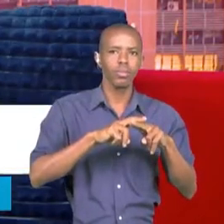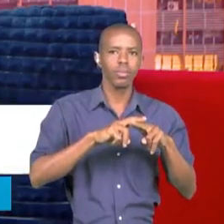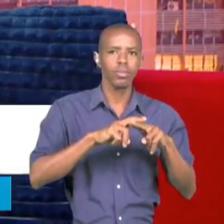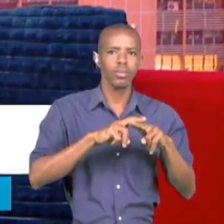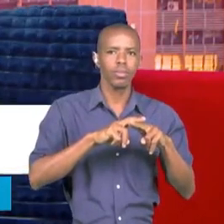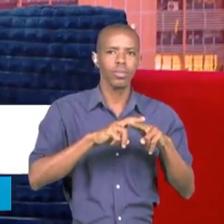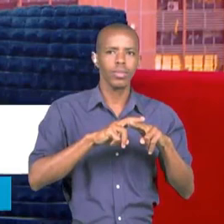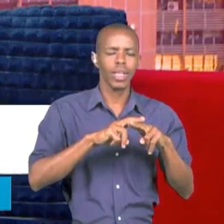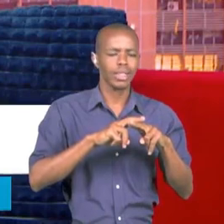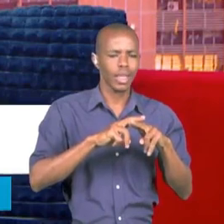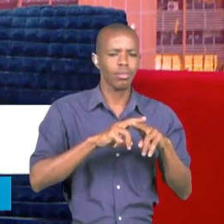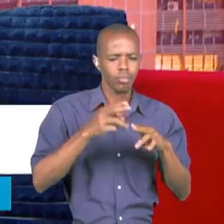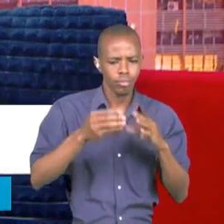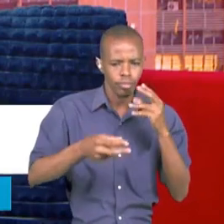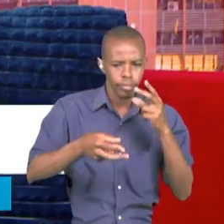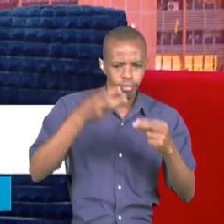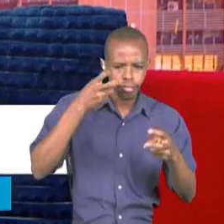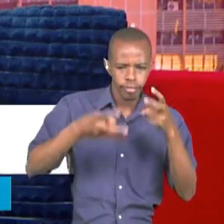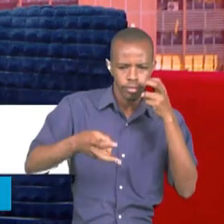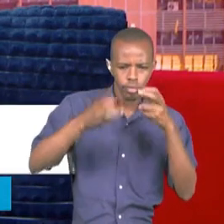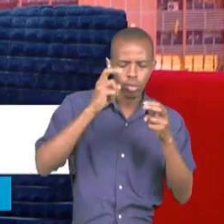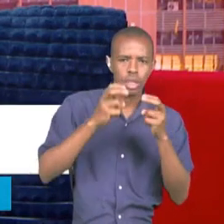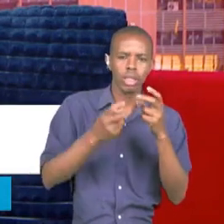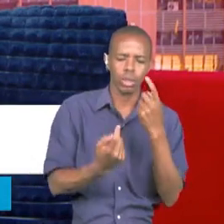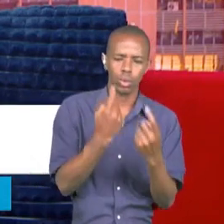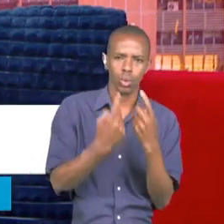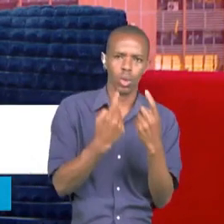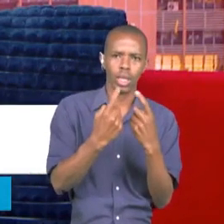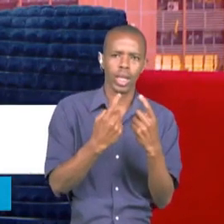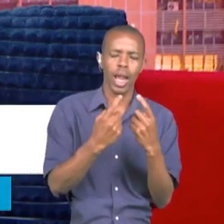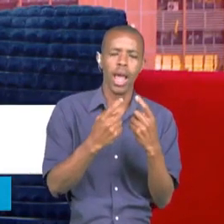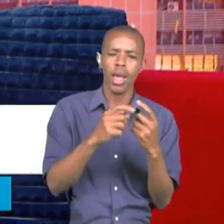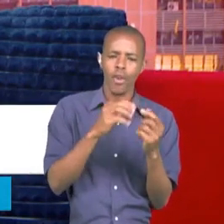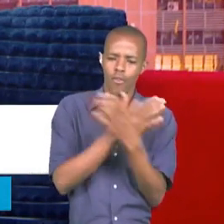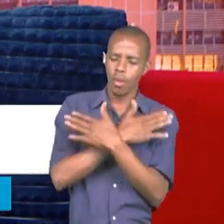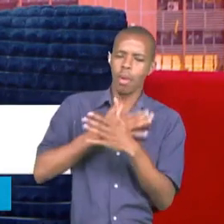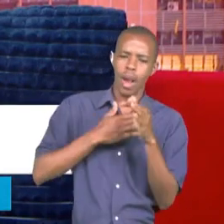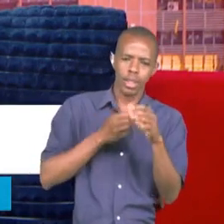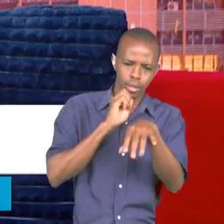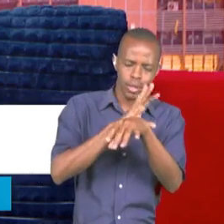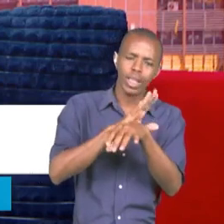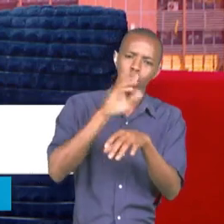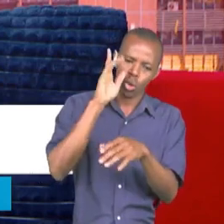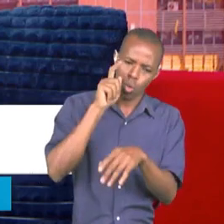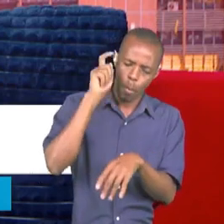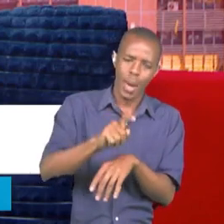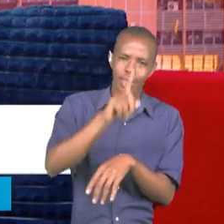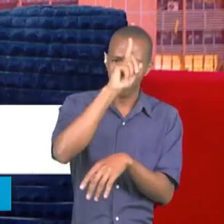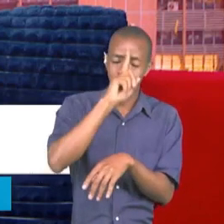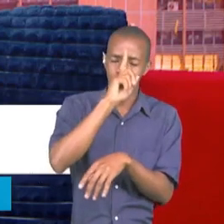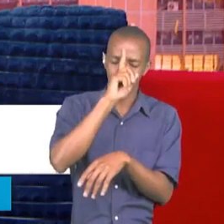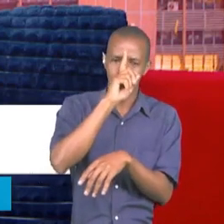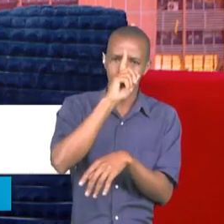Yeah. I just loved cooking. Okay. Then friends kept telling me, you should get serious with this thing. Okay. Make it your thing. Mm-hmm. At that time, I